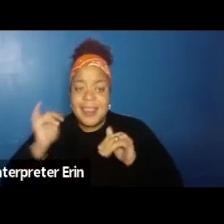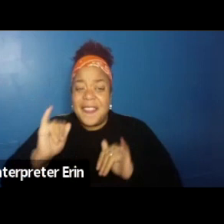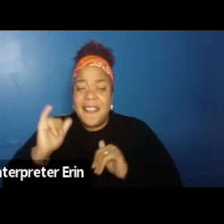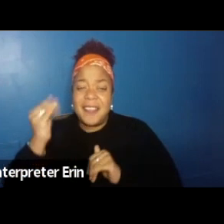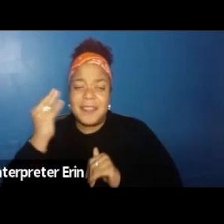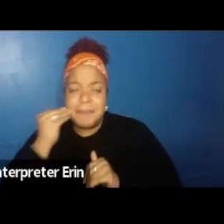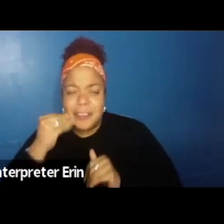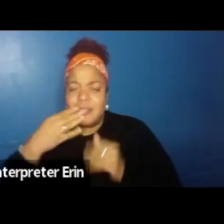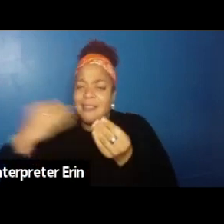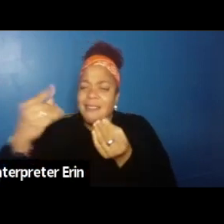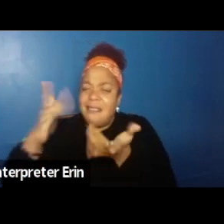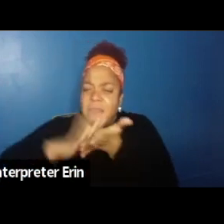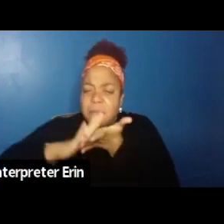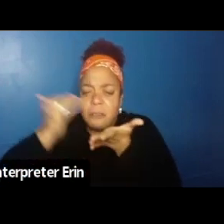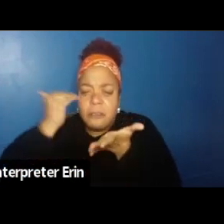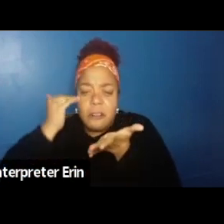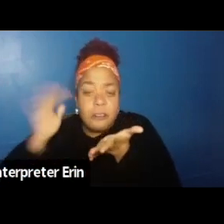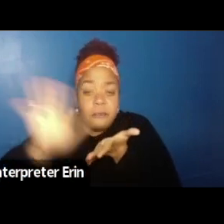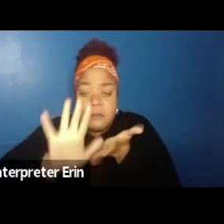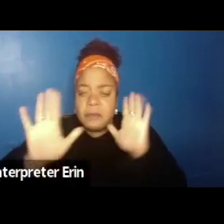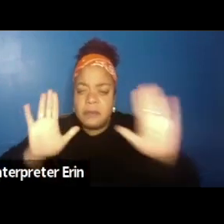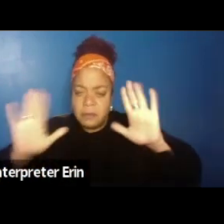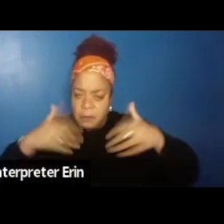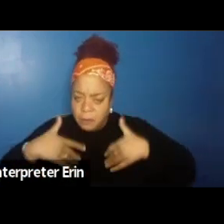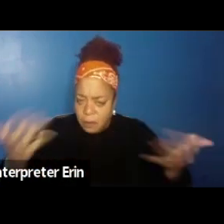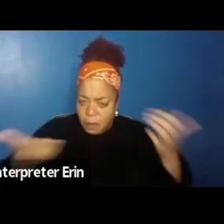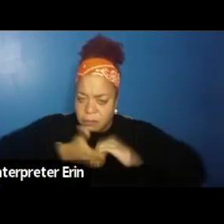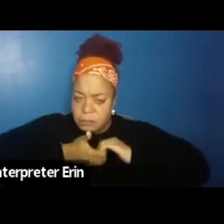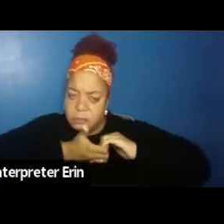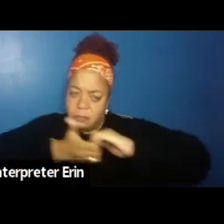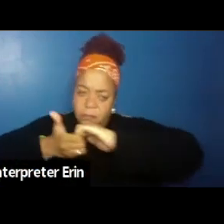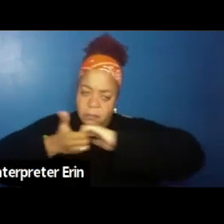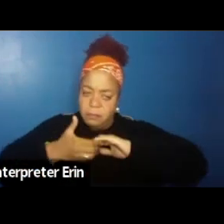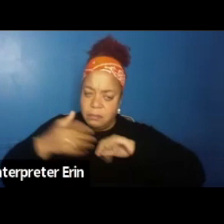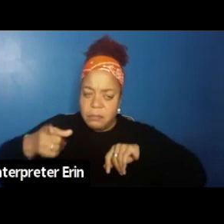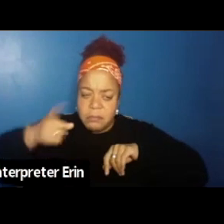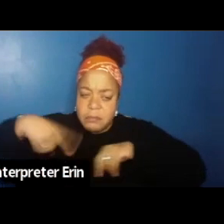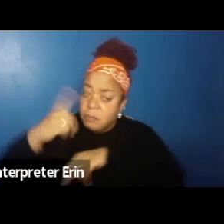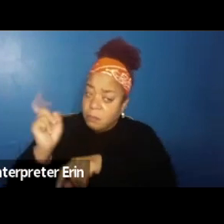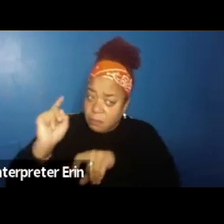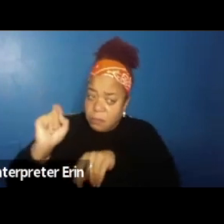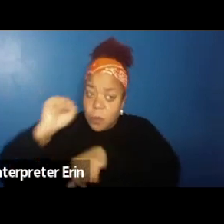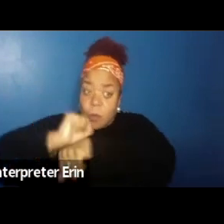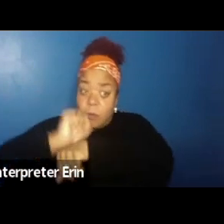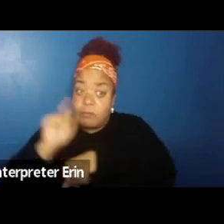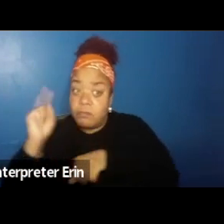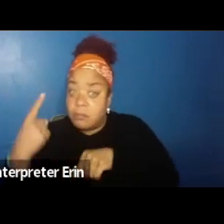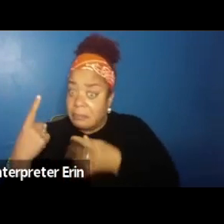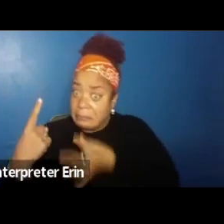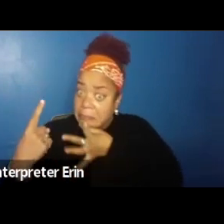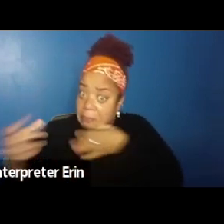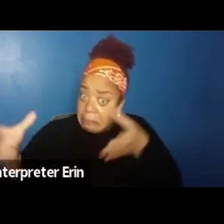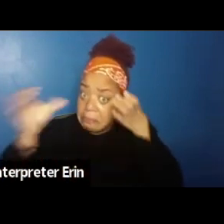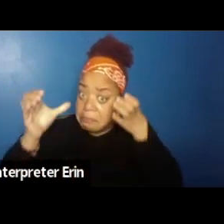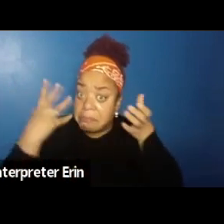the idea that only those who work in the field of mental health are the experts, shifting power dynamics in a system that generally only